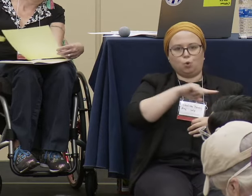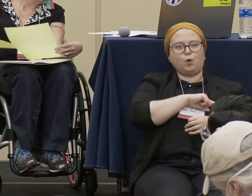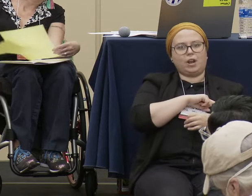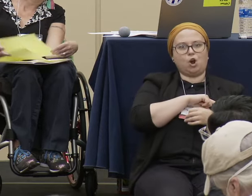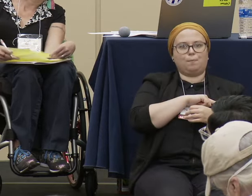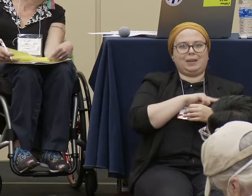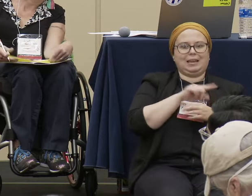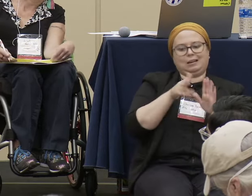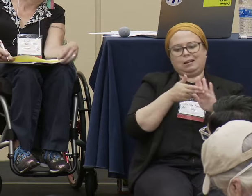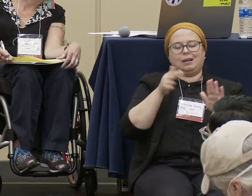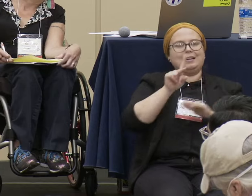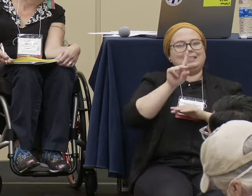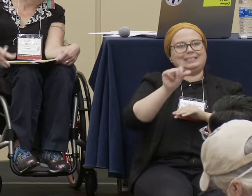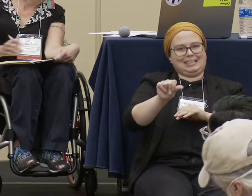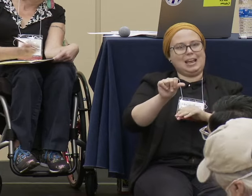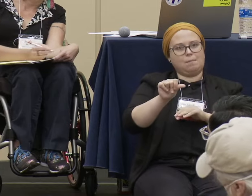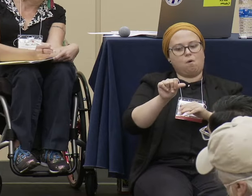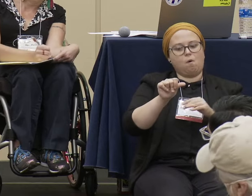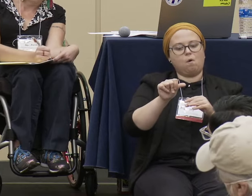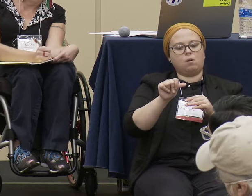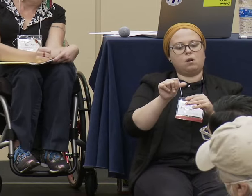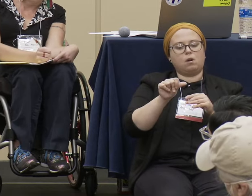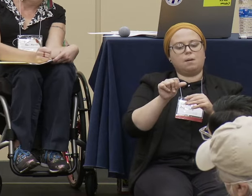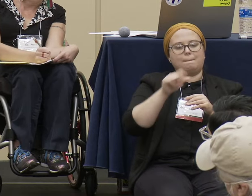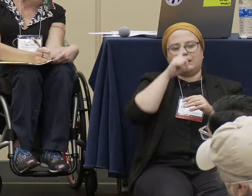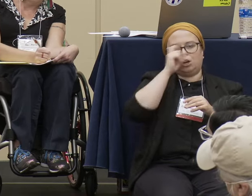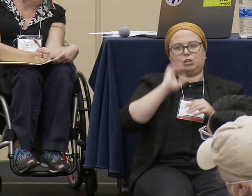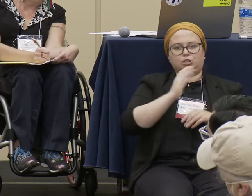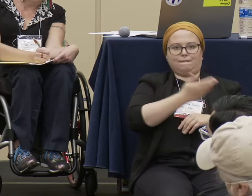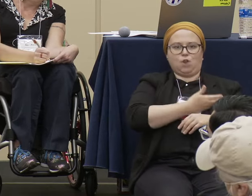I have complex trauma and